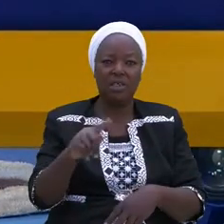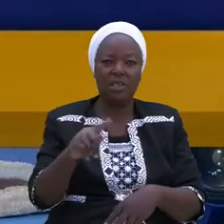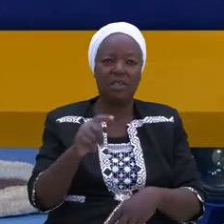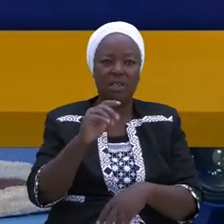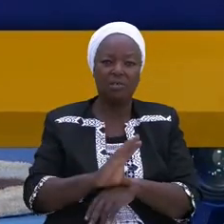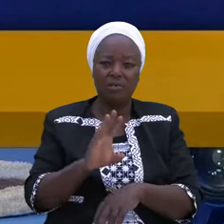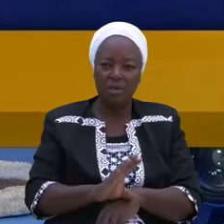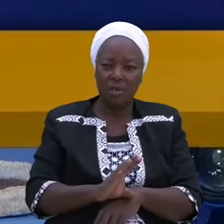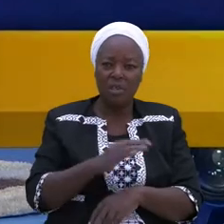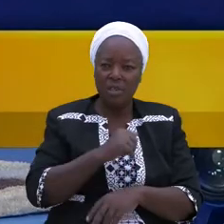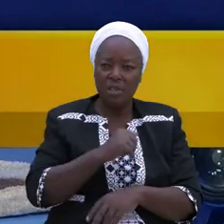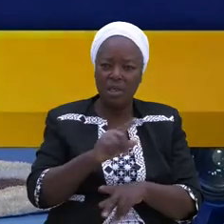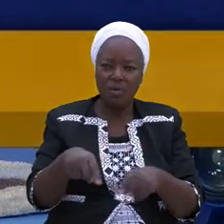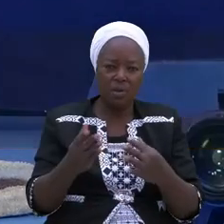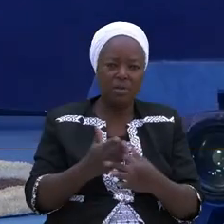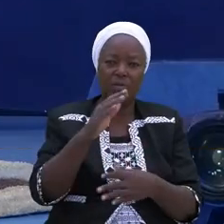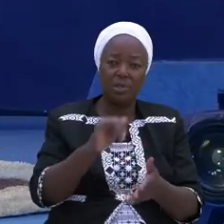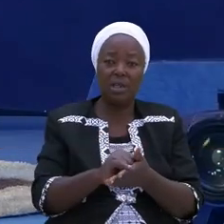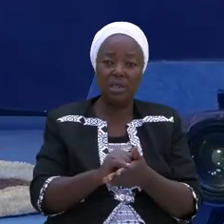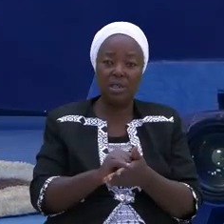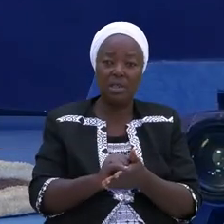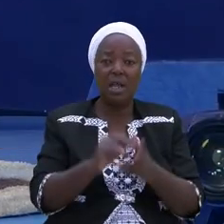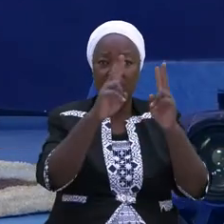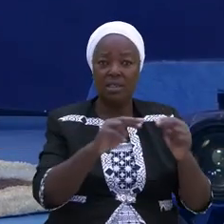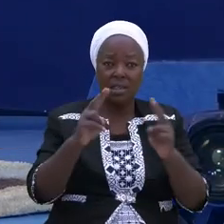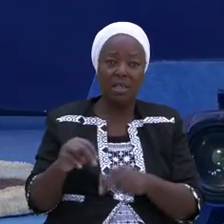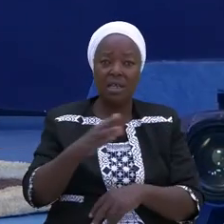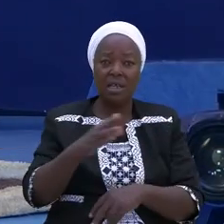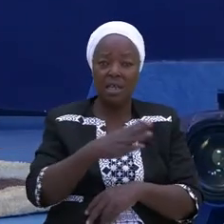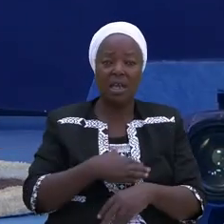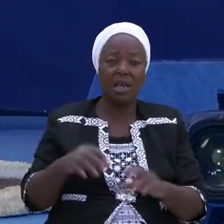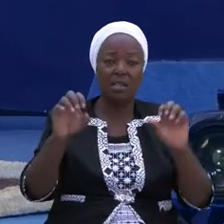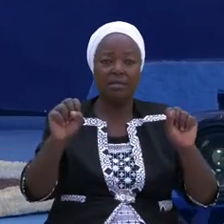they passed through Phoenicia and Samaria,